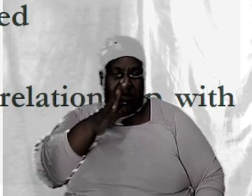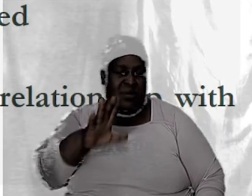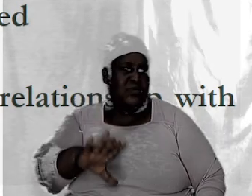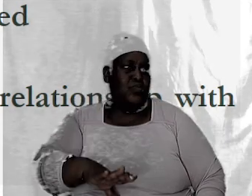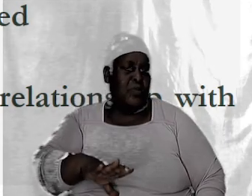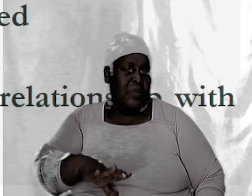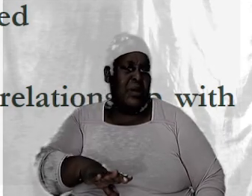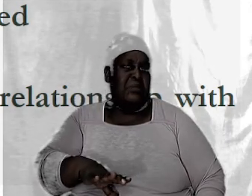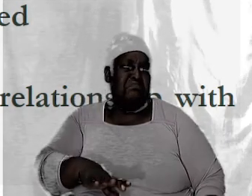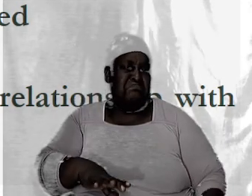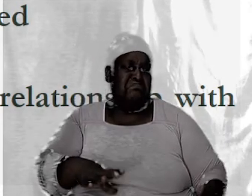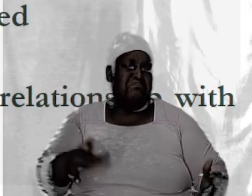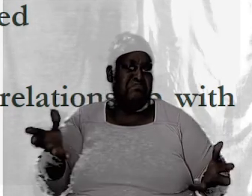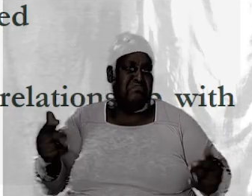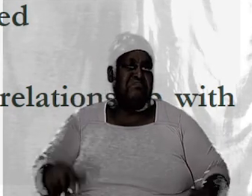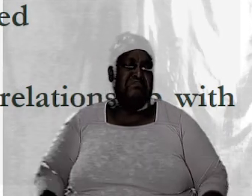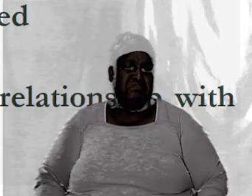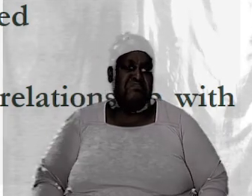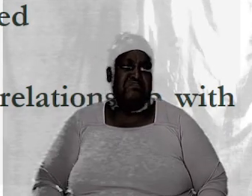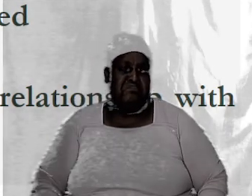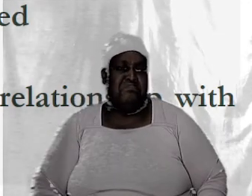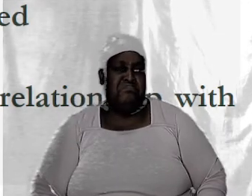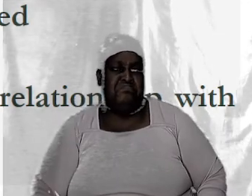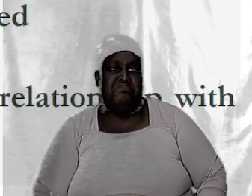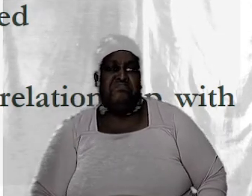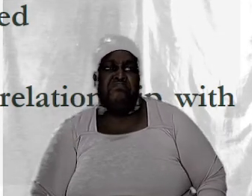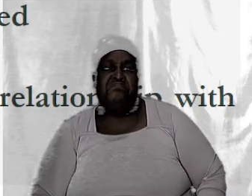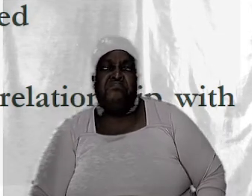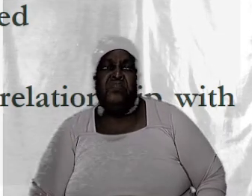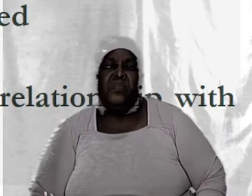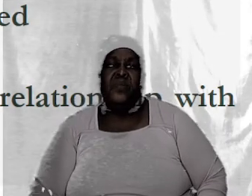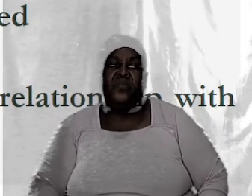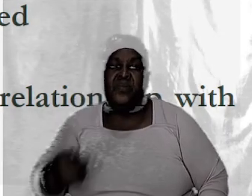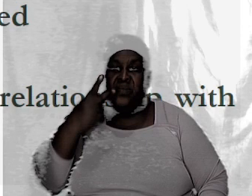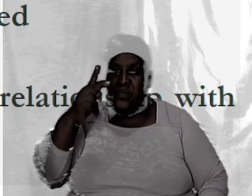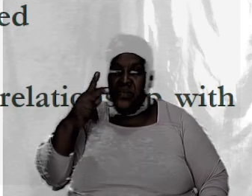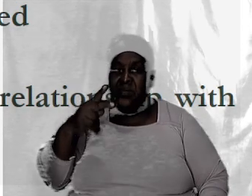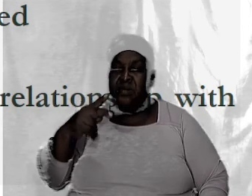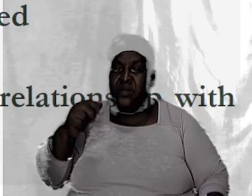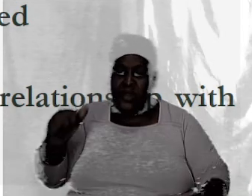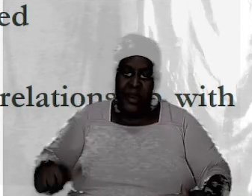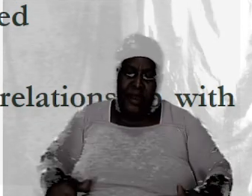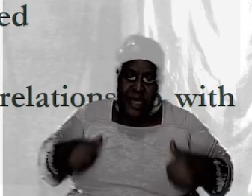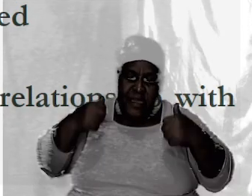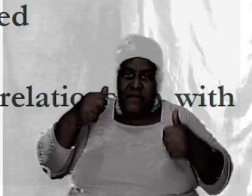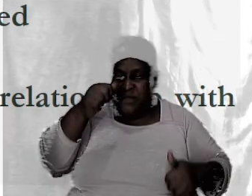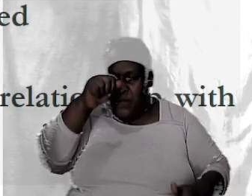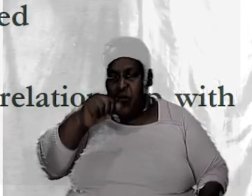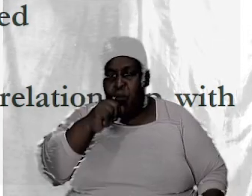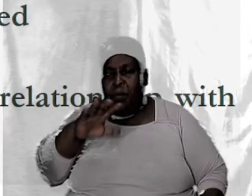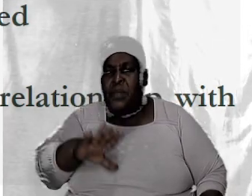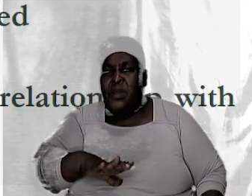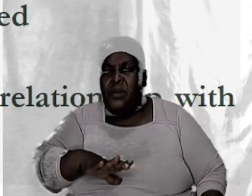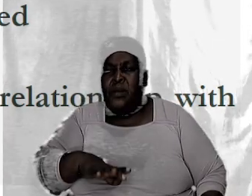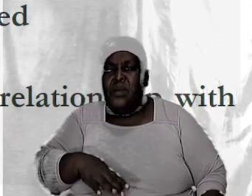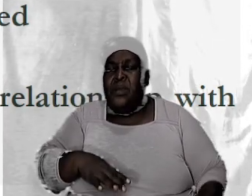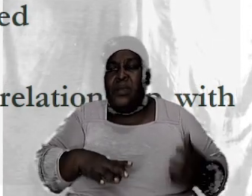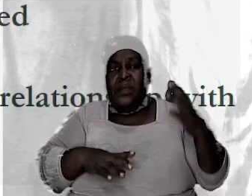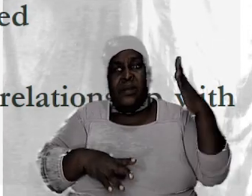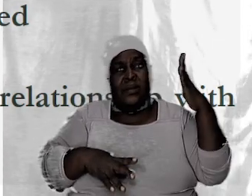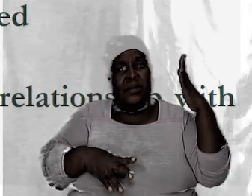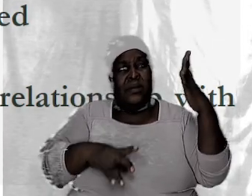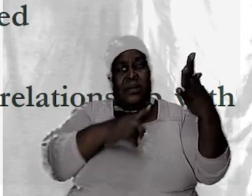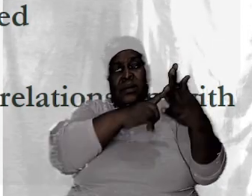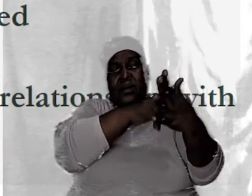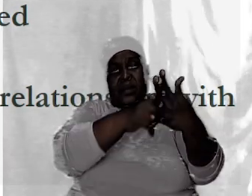this. And as I said before, when we look in the life of this woman, we can align it to